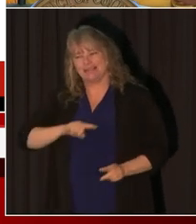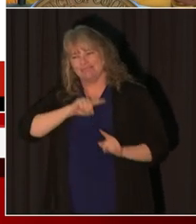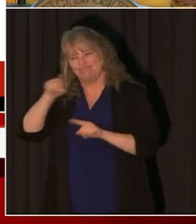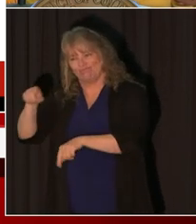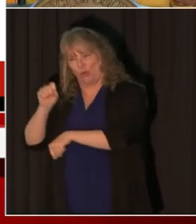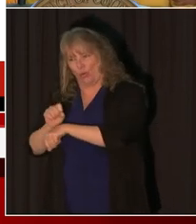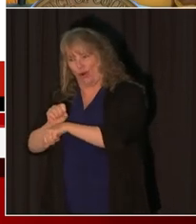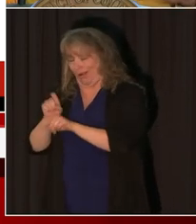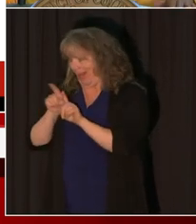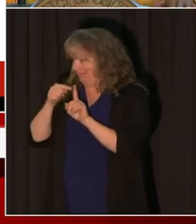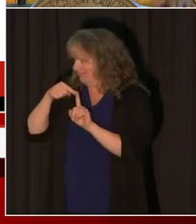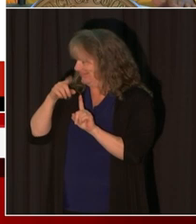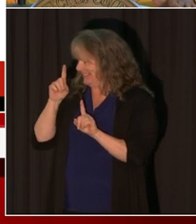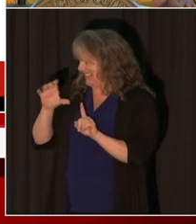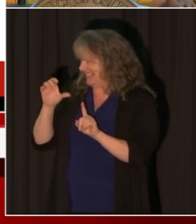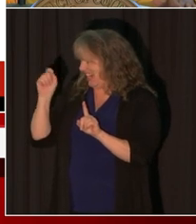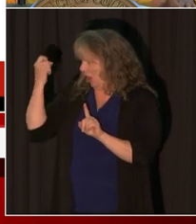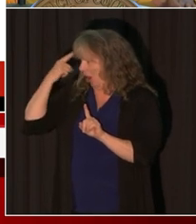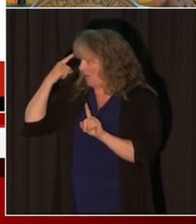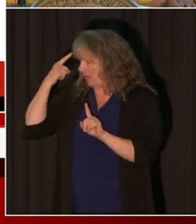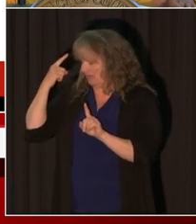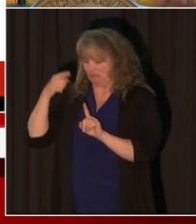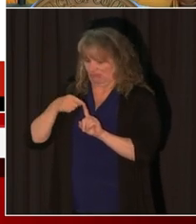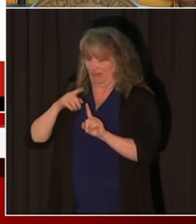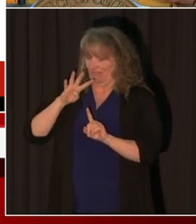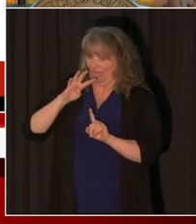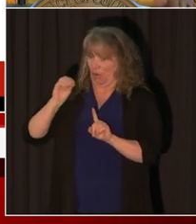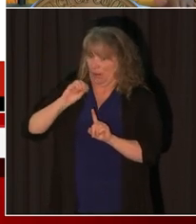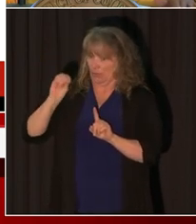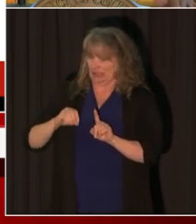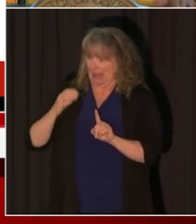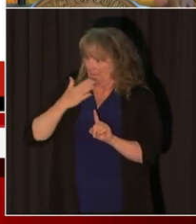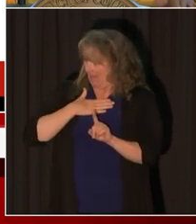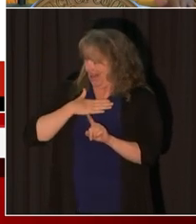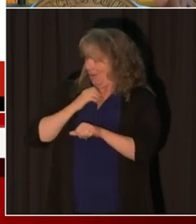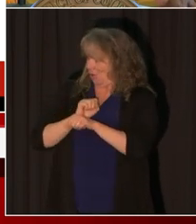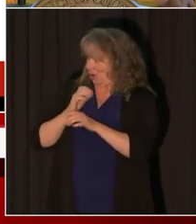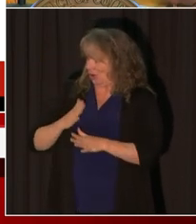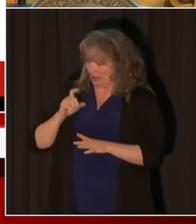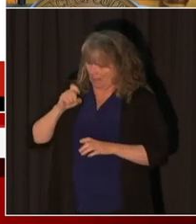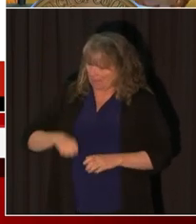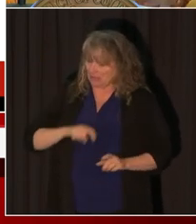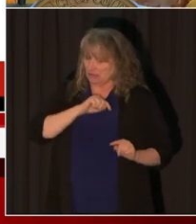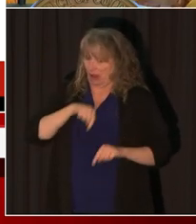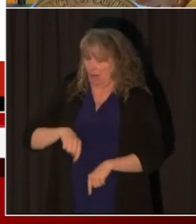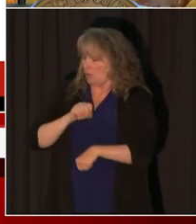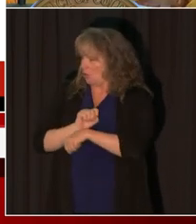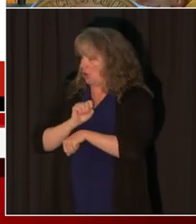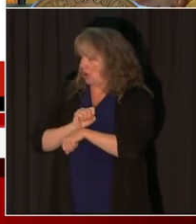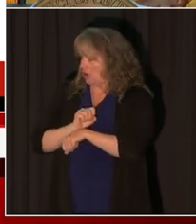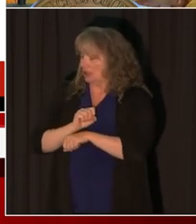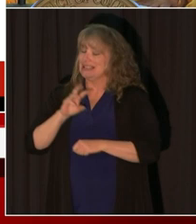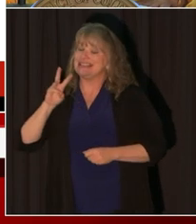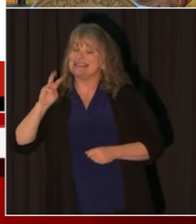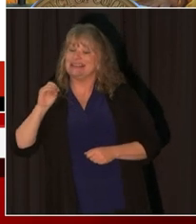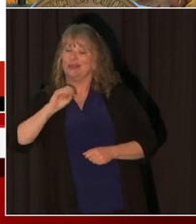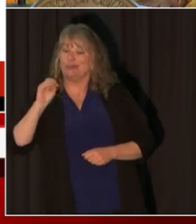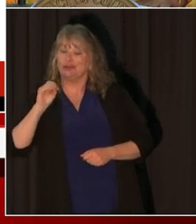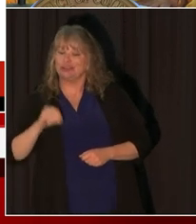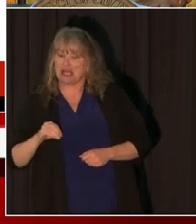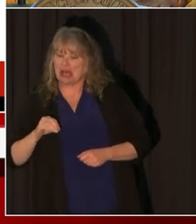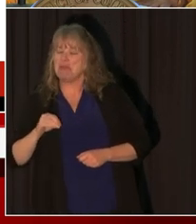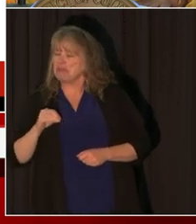case of DC government, about 40% of my employees have to report to their offices, but 60% are able